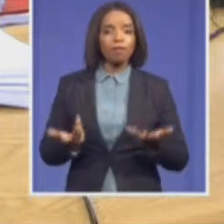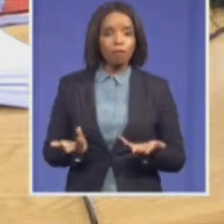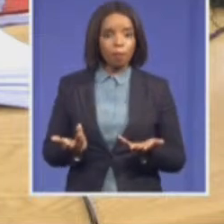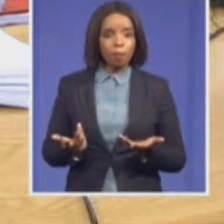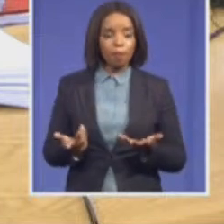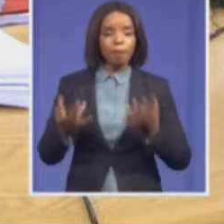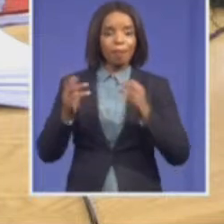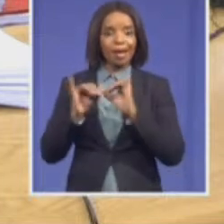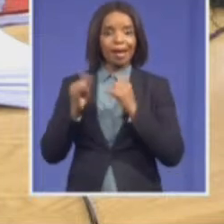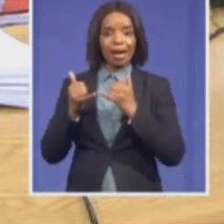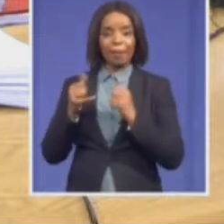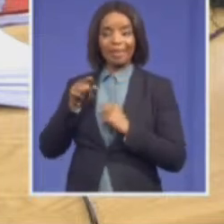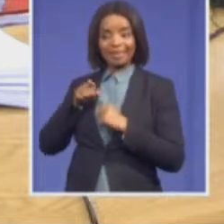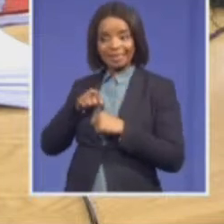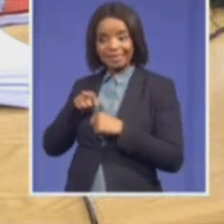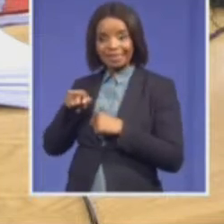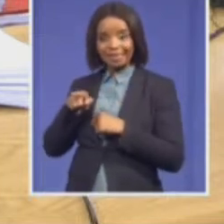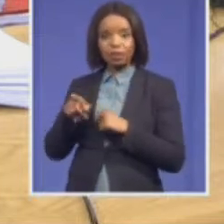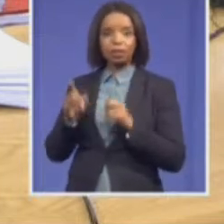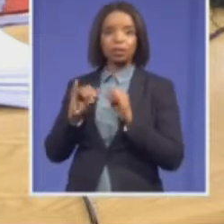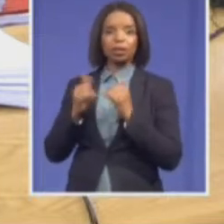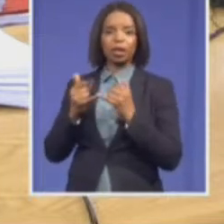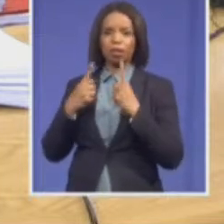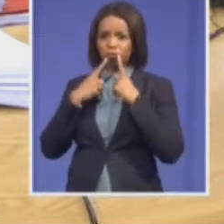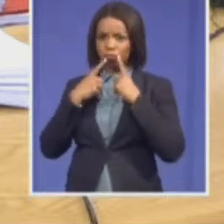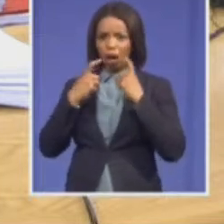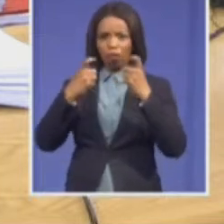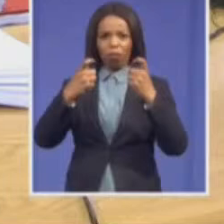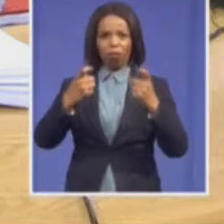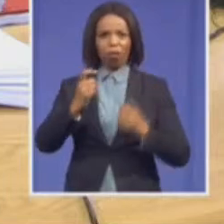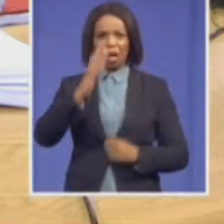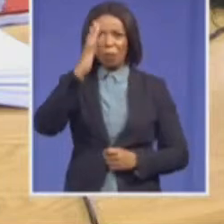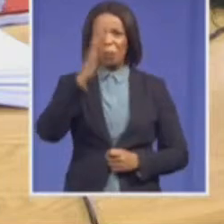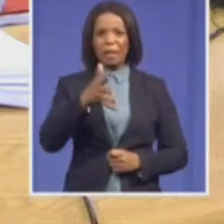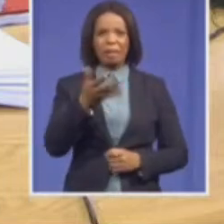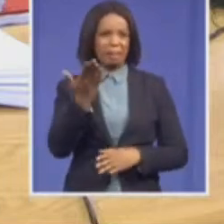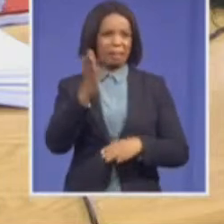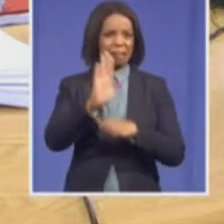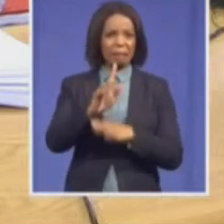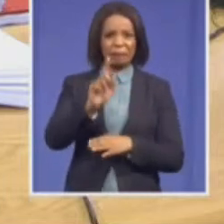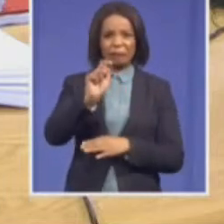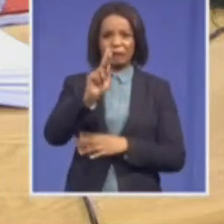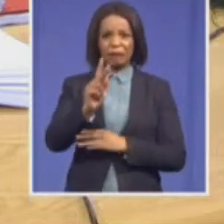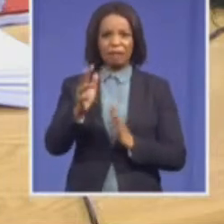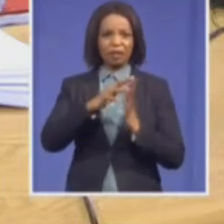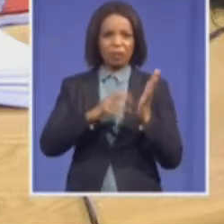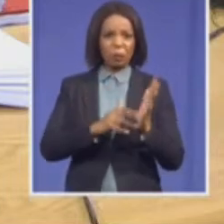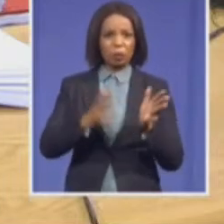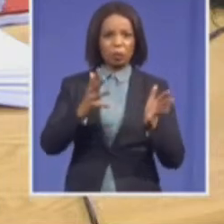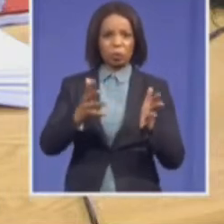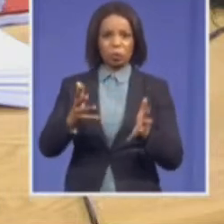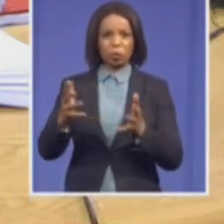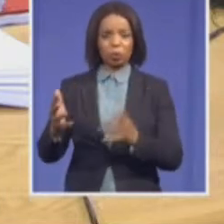the story to be aired. Where do I find that letter? Page 9. Page 9. Thank you. Thank